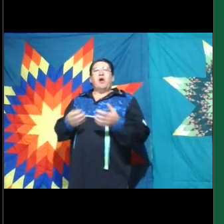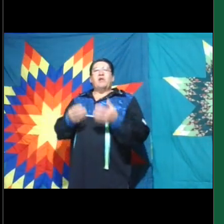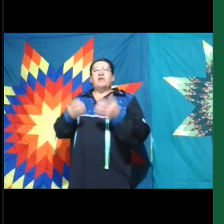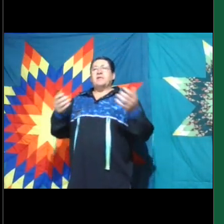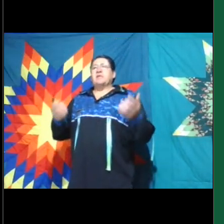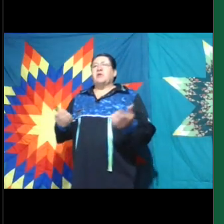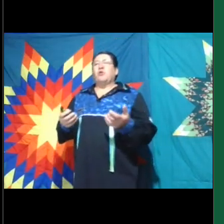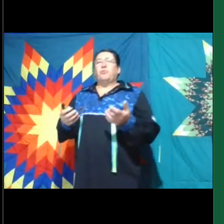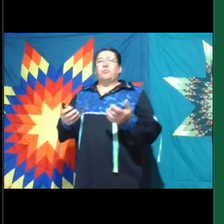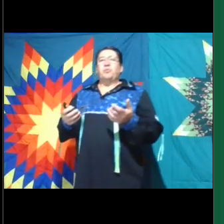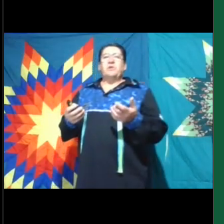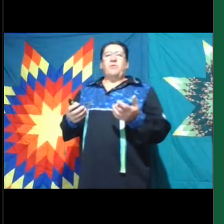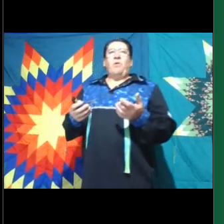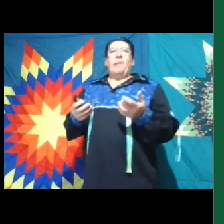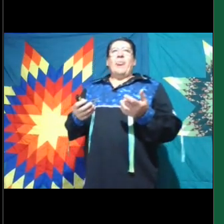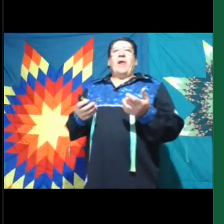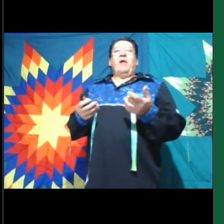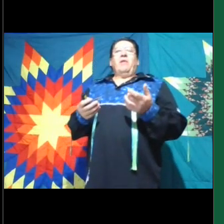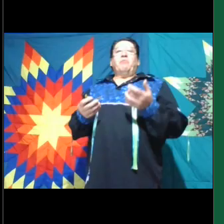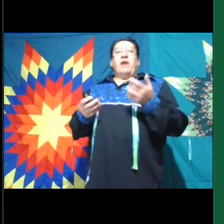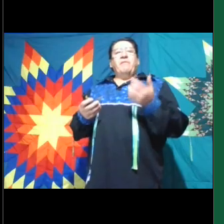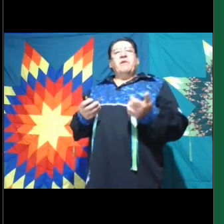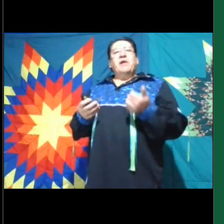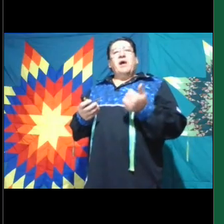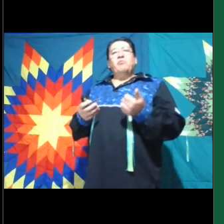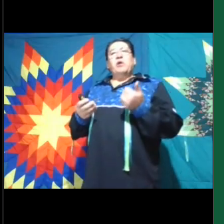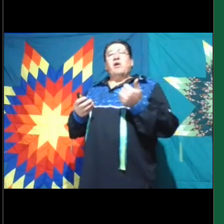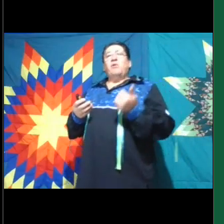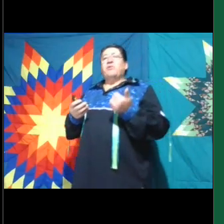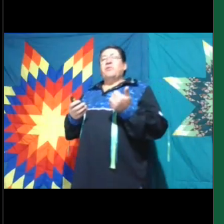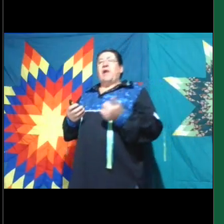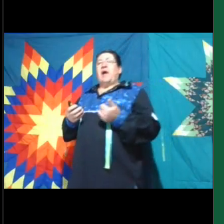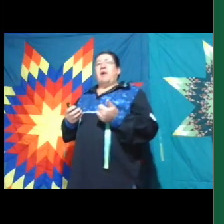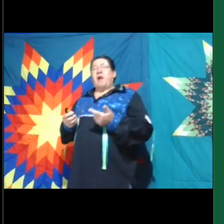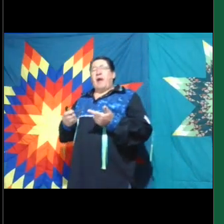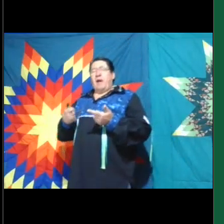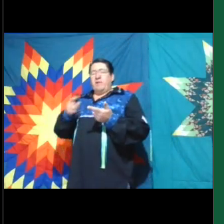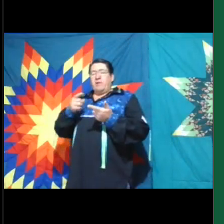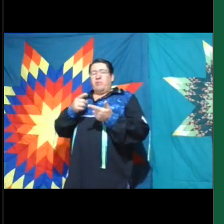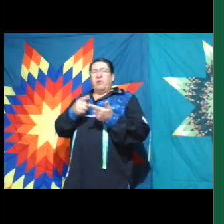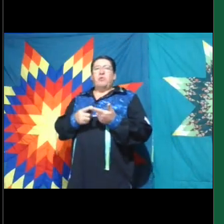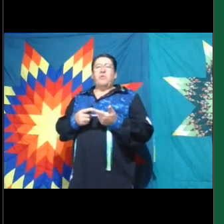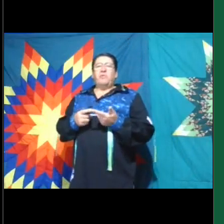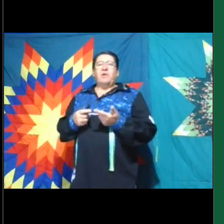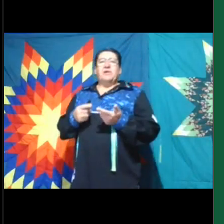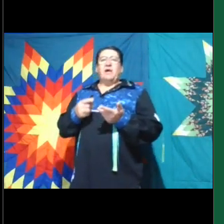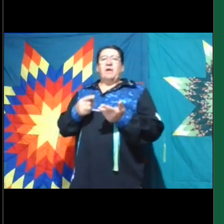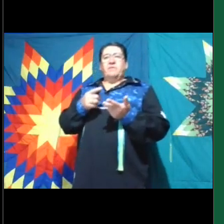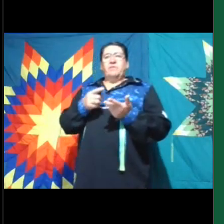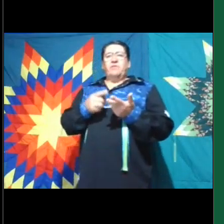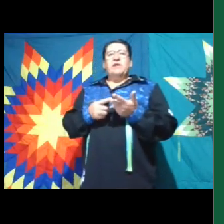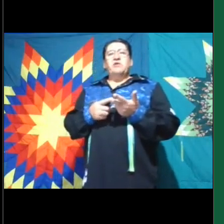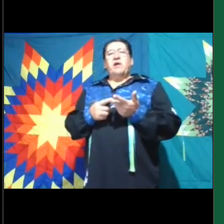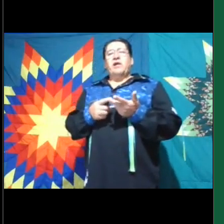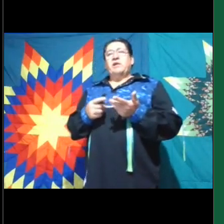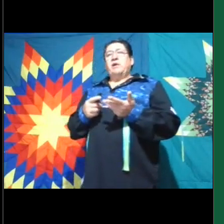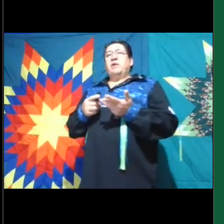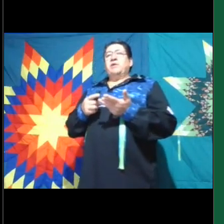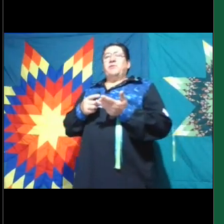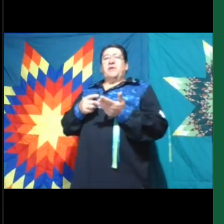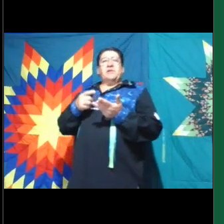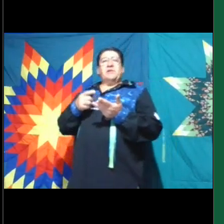little projects and scopes. But every time we go through that, we're having to reprove ourselves,